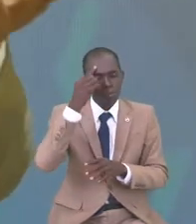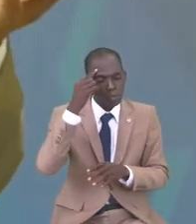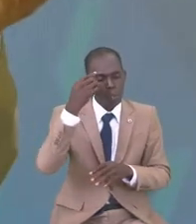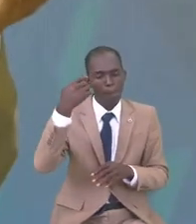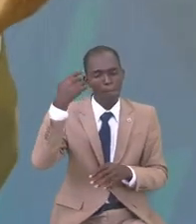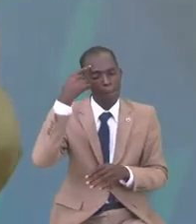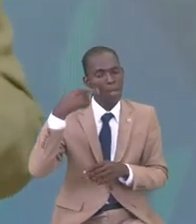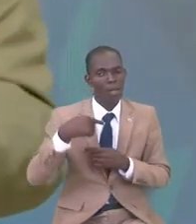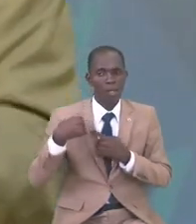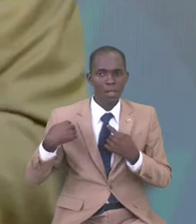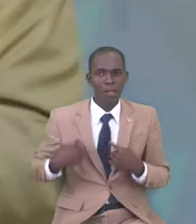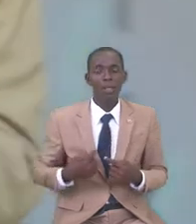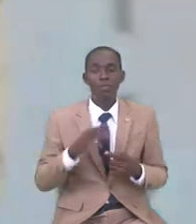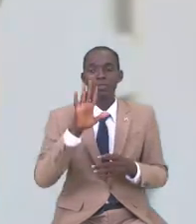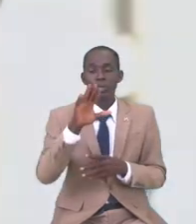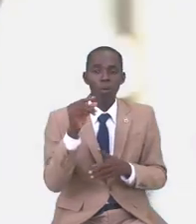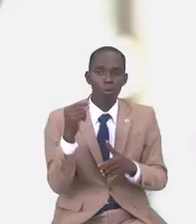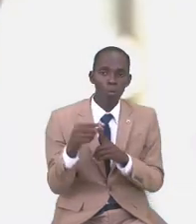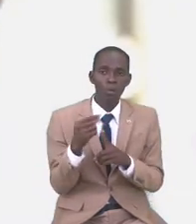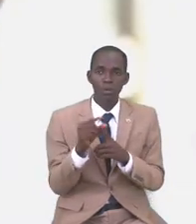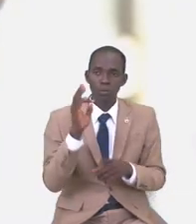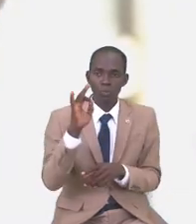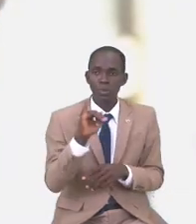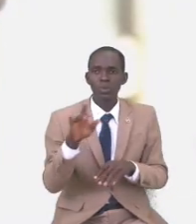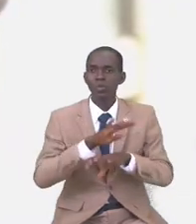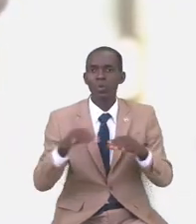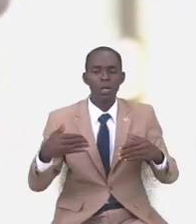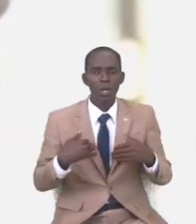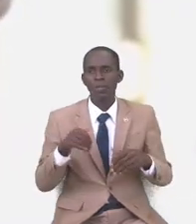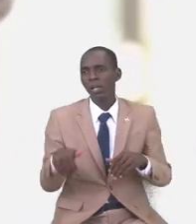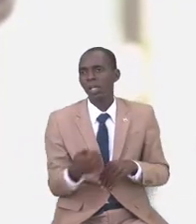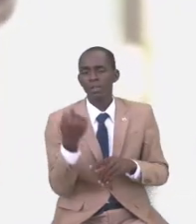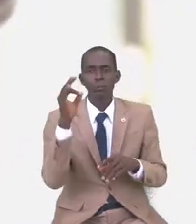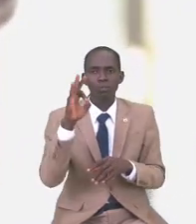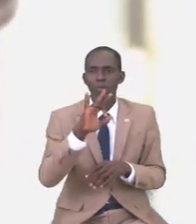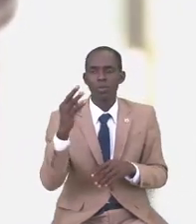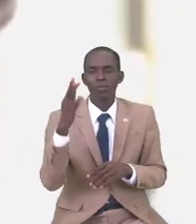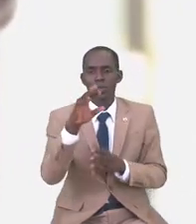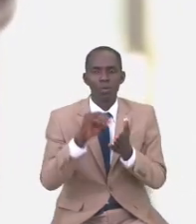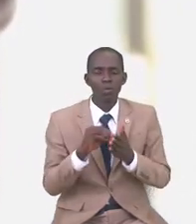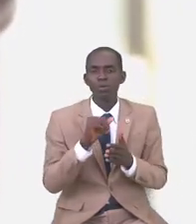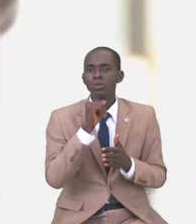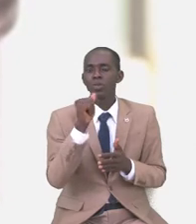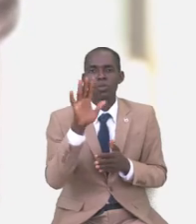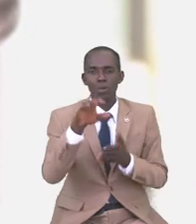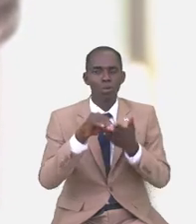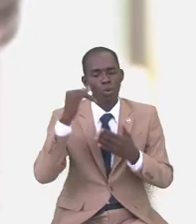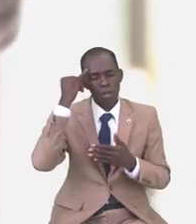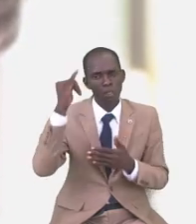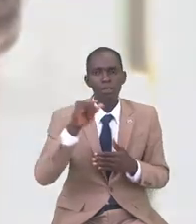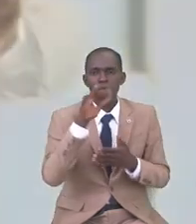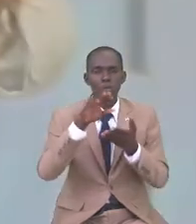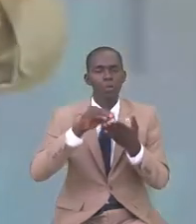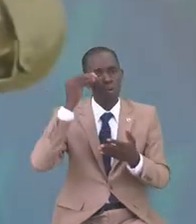influences even your message, that you don't have any message of your own, any idea of your own, any opinion of your